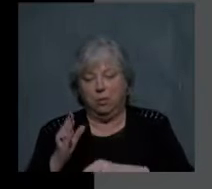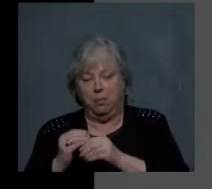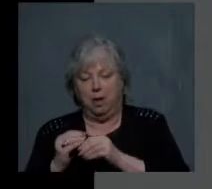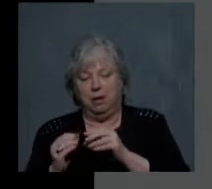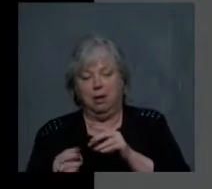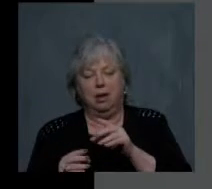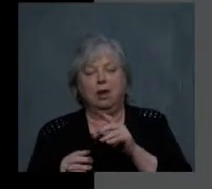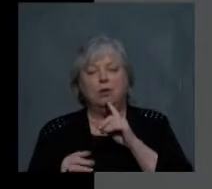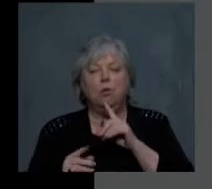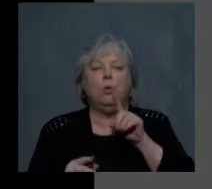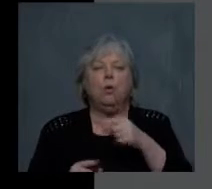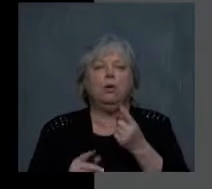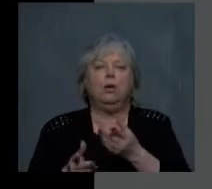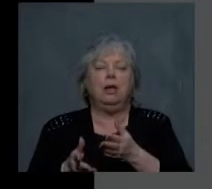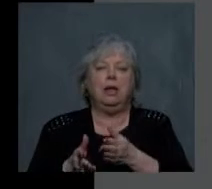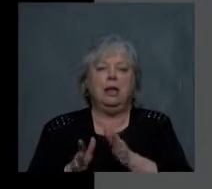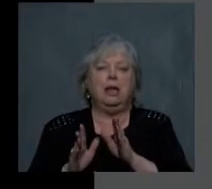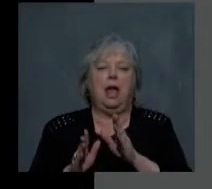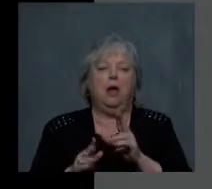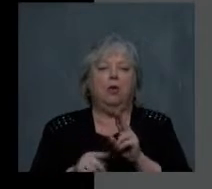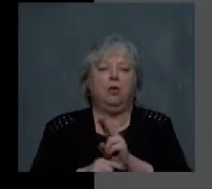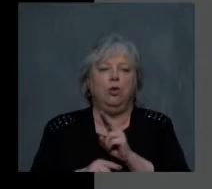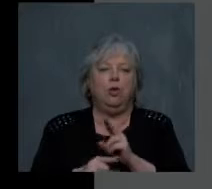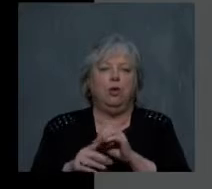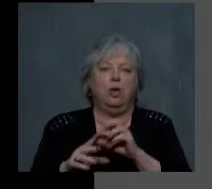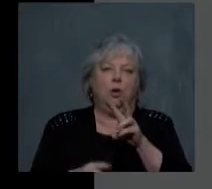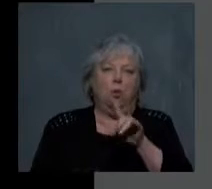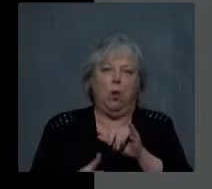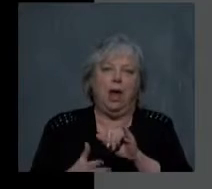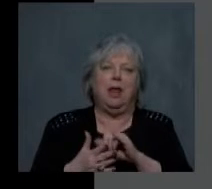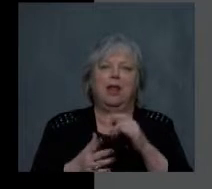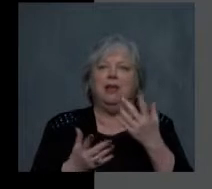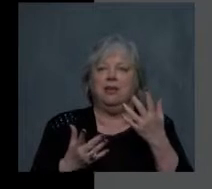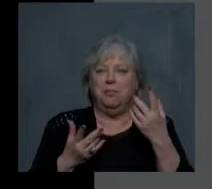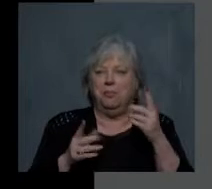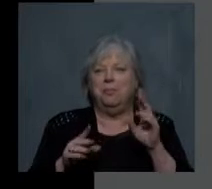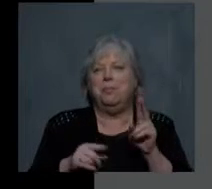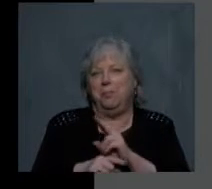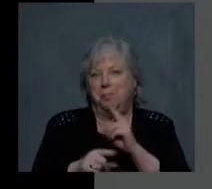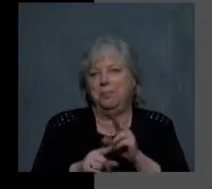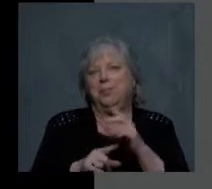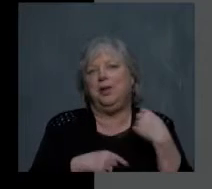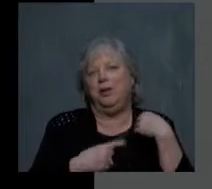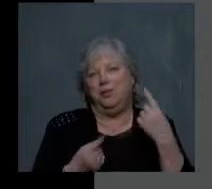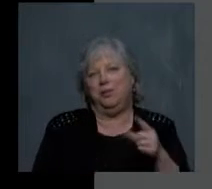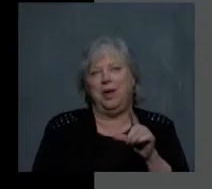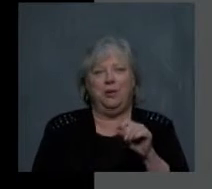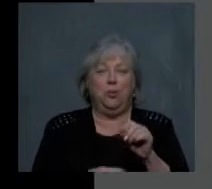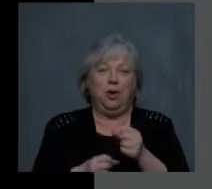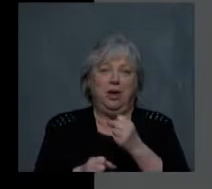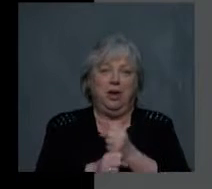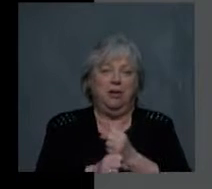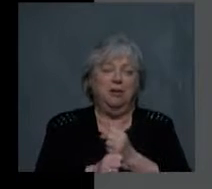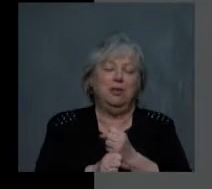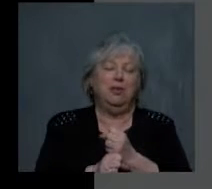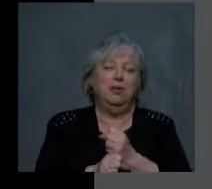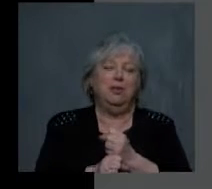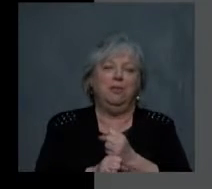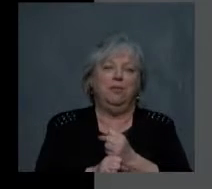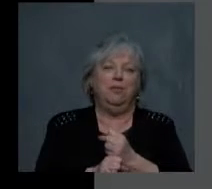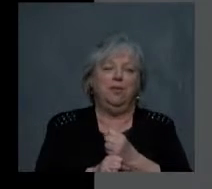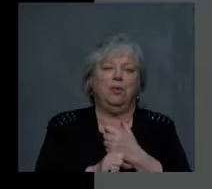to permit use in a manner that's been used for the past 20 years. We've been